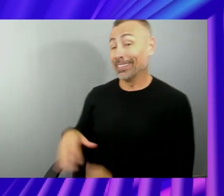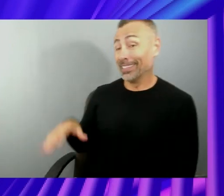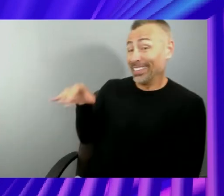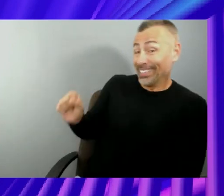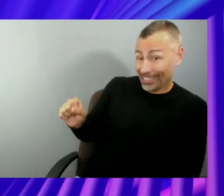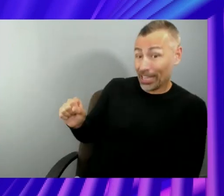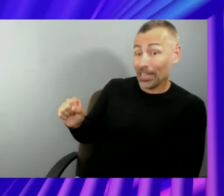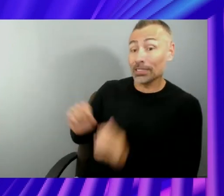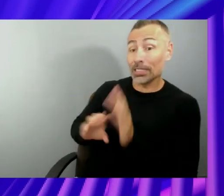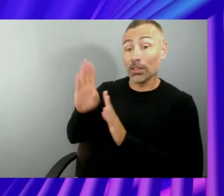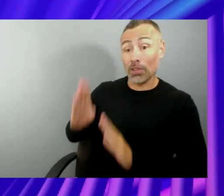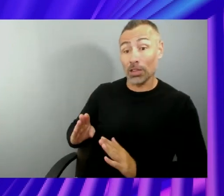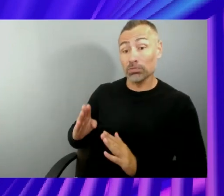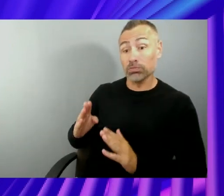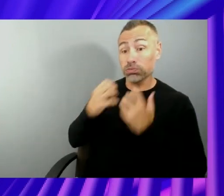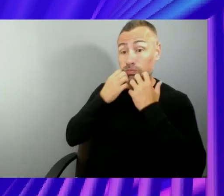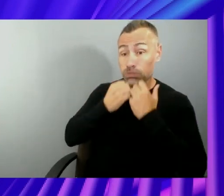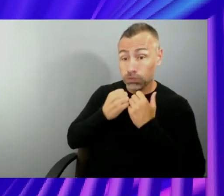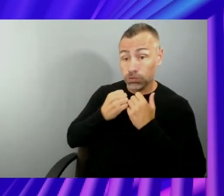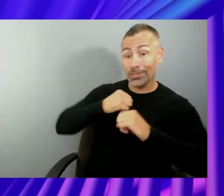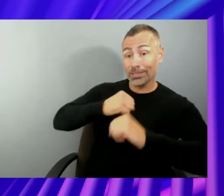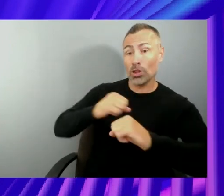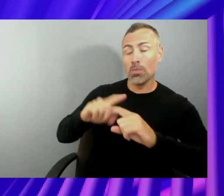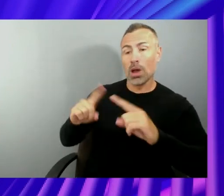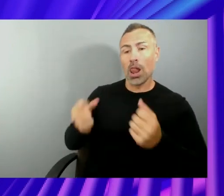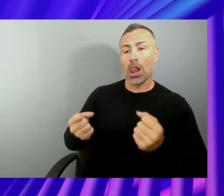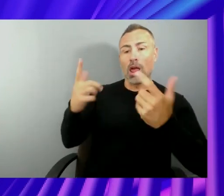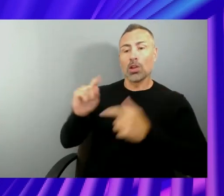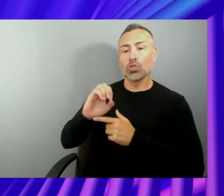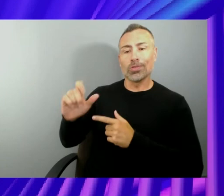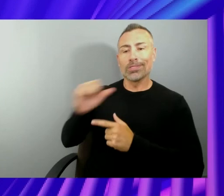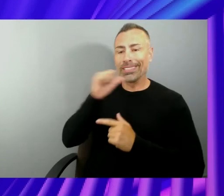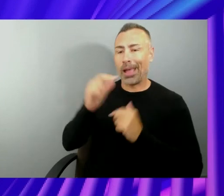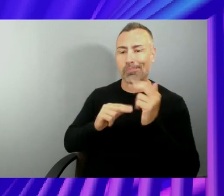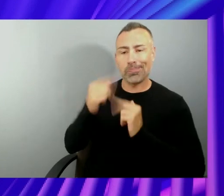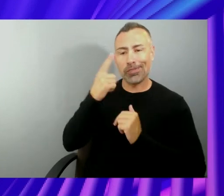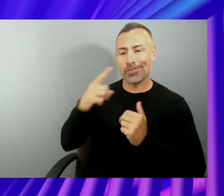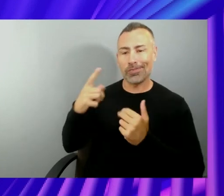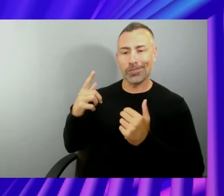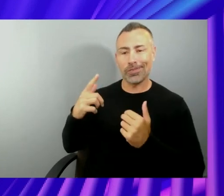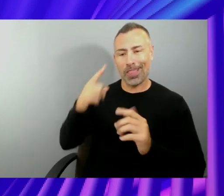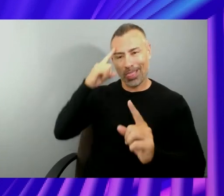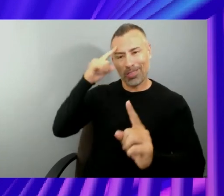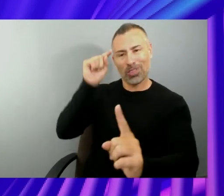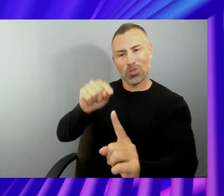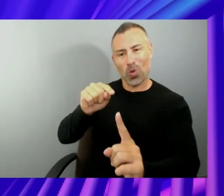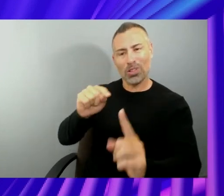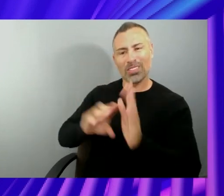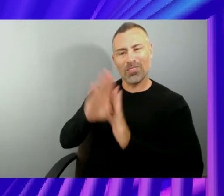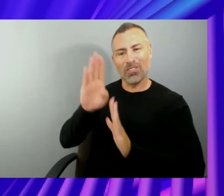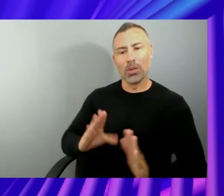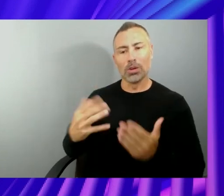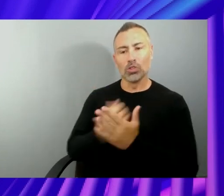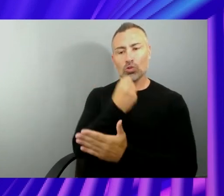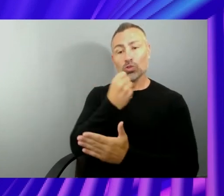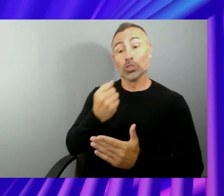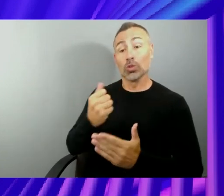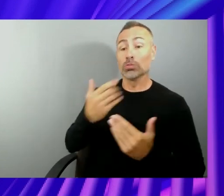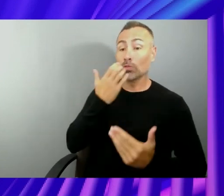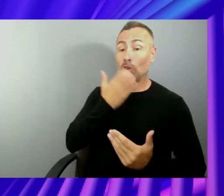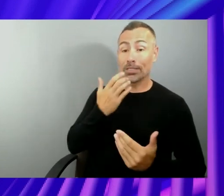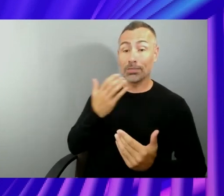of the security tooling isn't built for developers. Yes. So it's awesome to hear you all building a specific tooling for the development